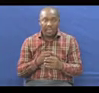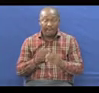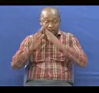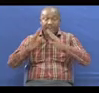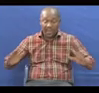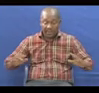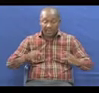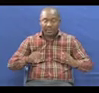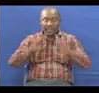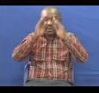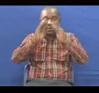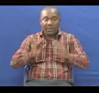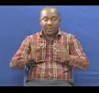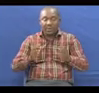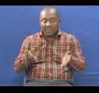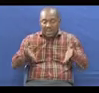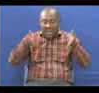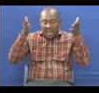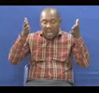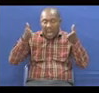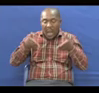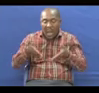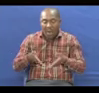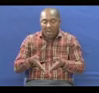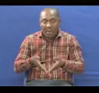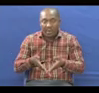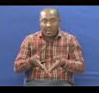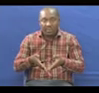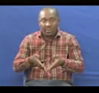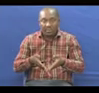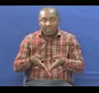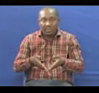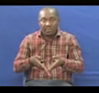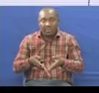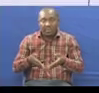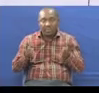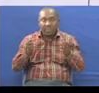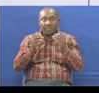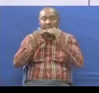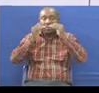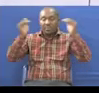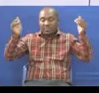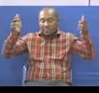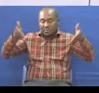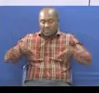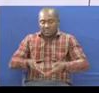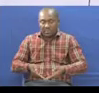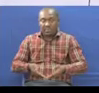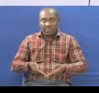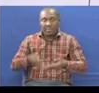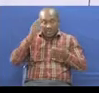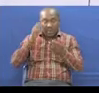narrowed at the bottoms and broad at the top, it is a vice versa. So this, it is a pyramid